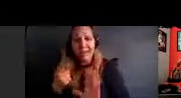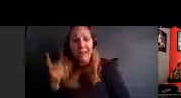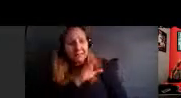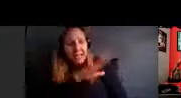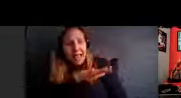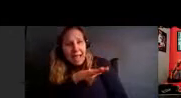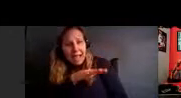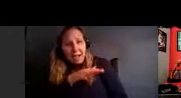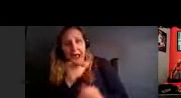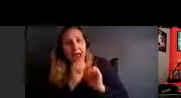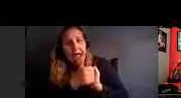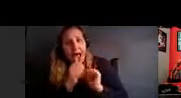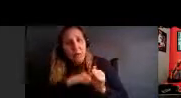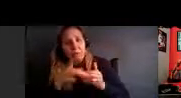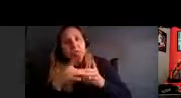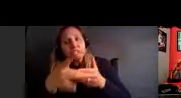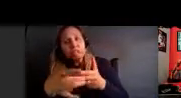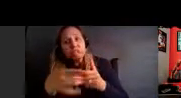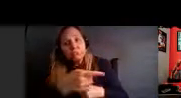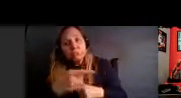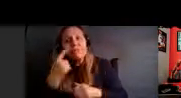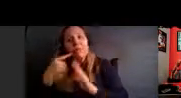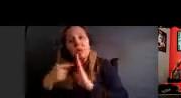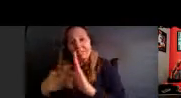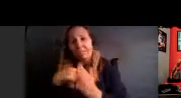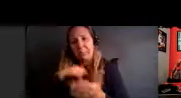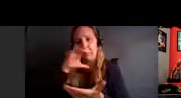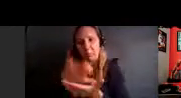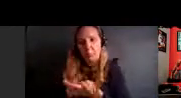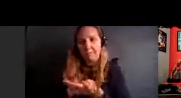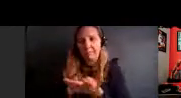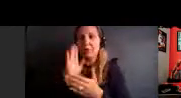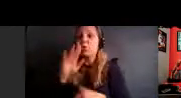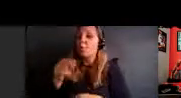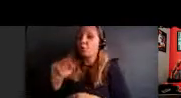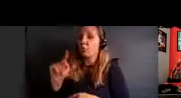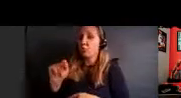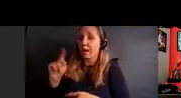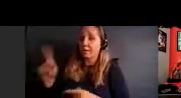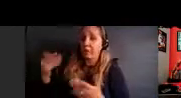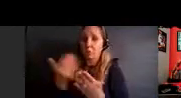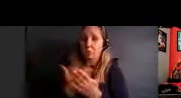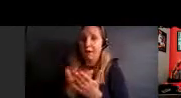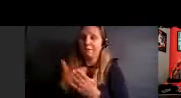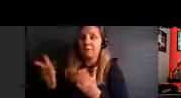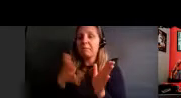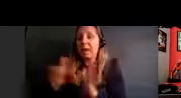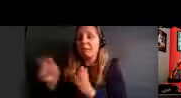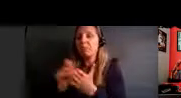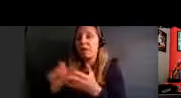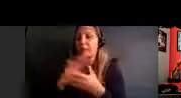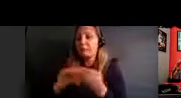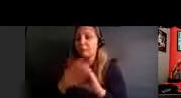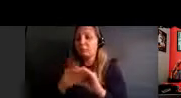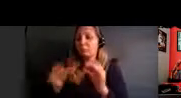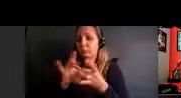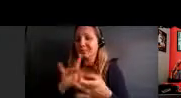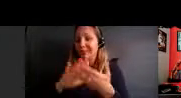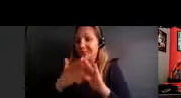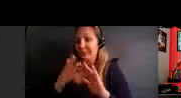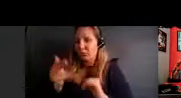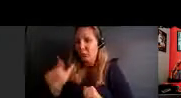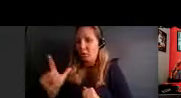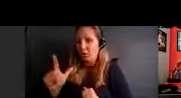is exactly the example I was referring to with my wife. When Grant first came to do a story on City Hall, she actually said to